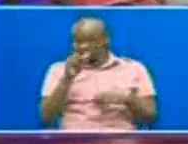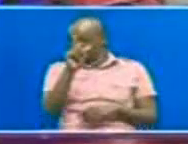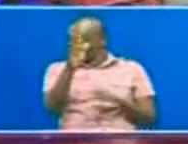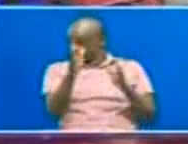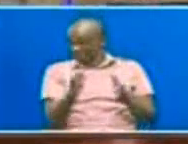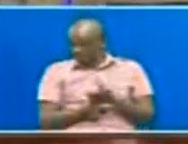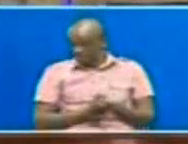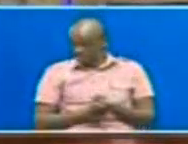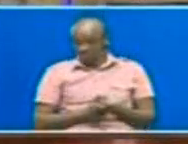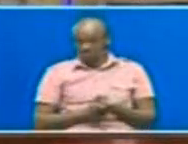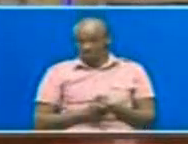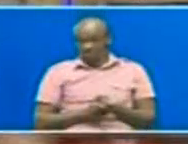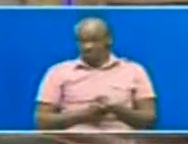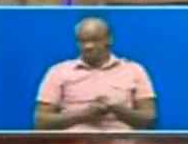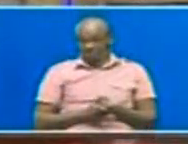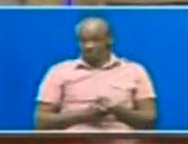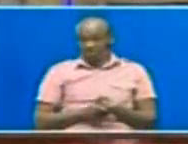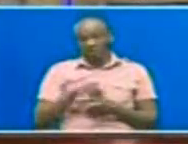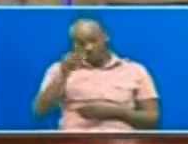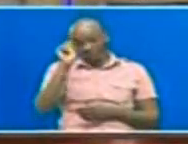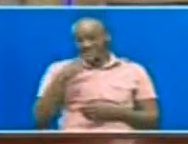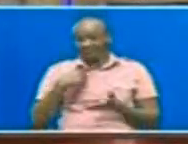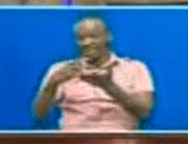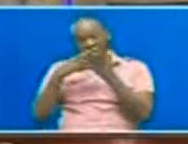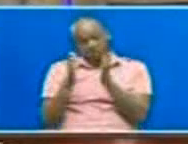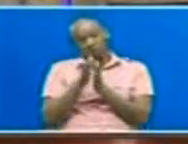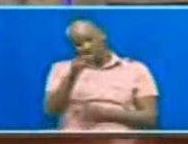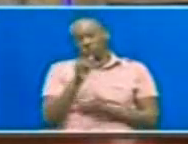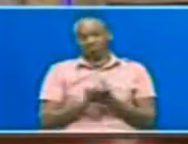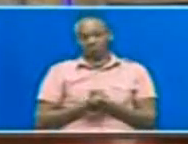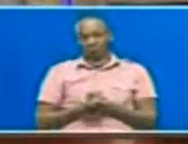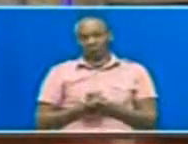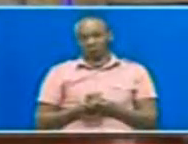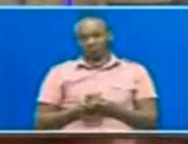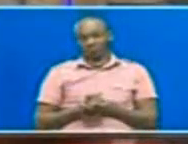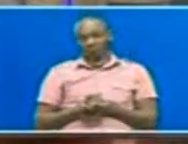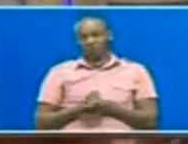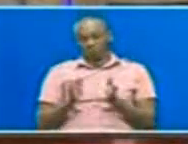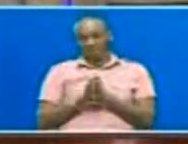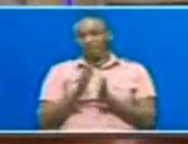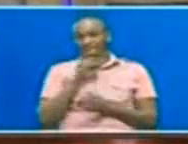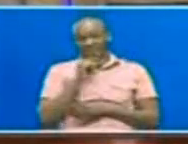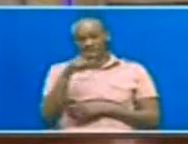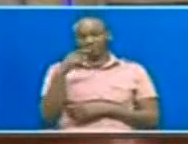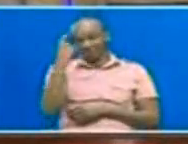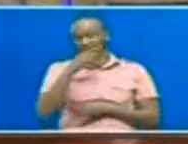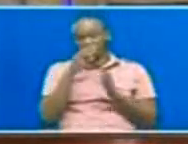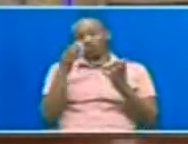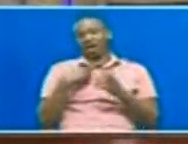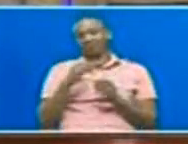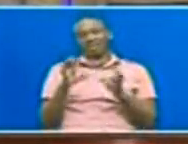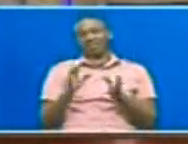A lot of you are asking the president to have a dialogue with a FaceTime with a man who is not on Facebook.